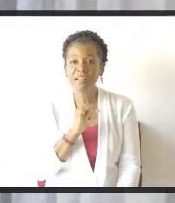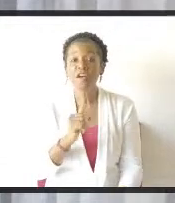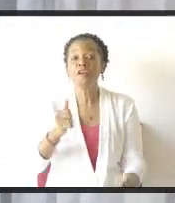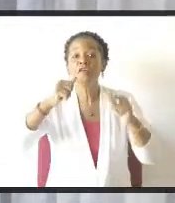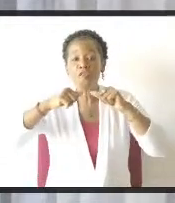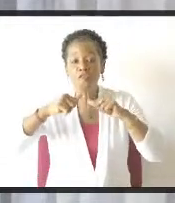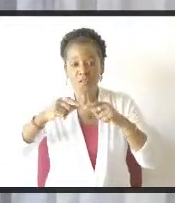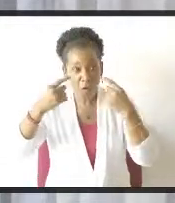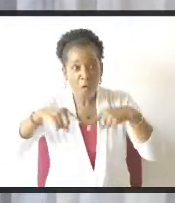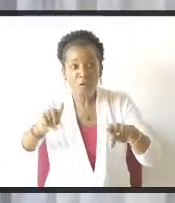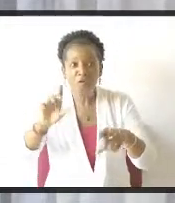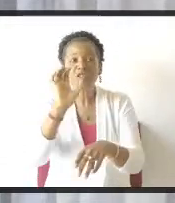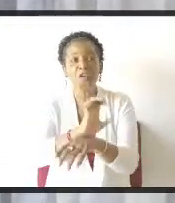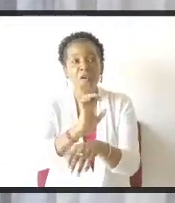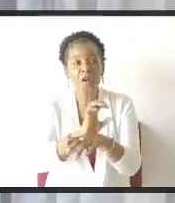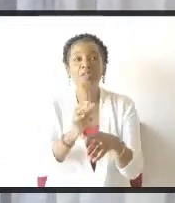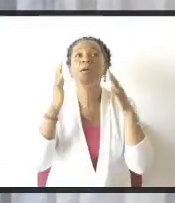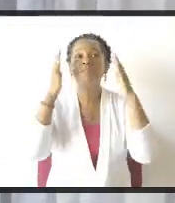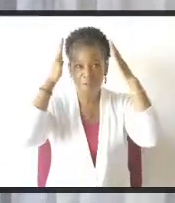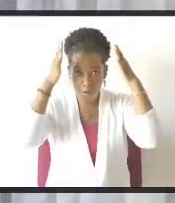I received back then as a teenager.